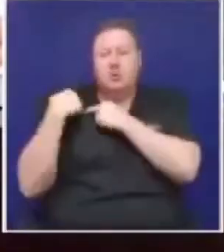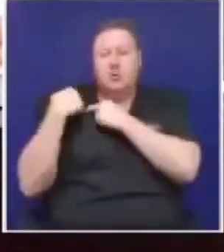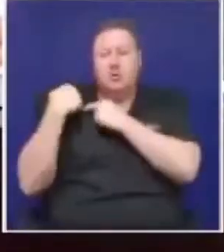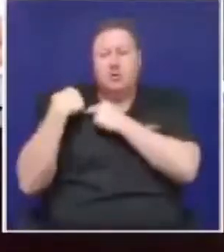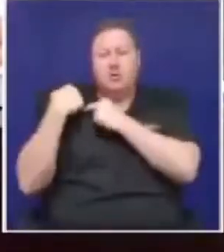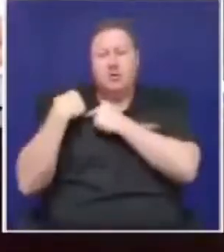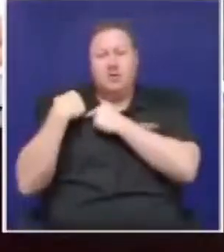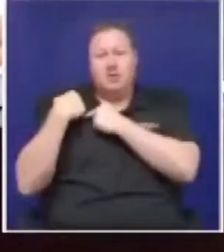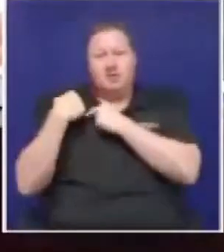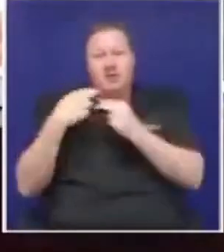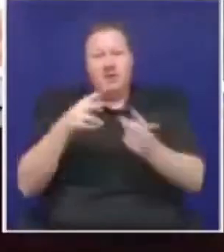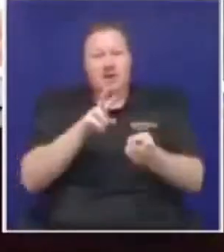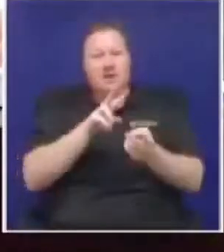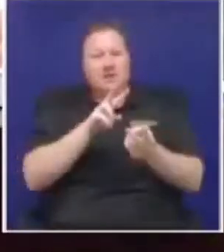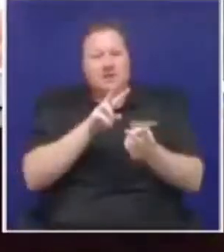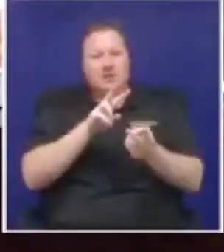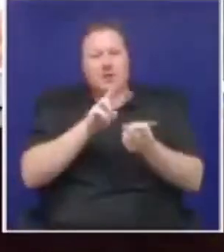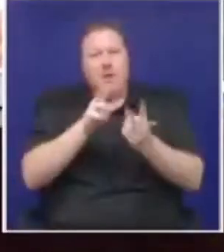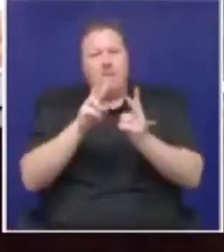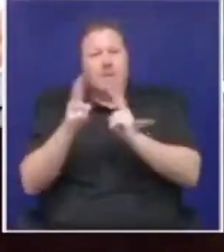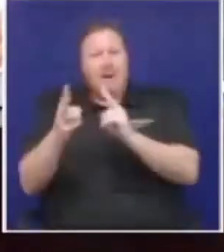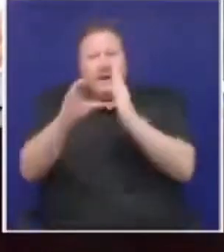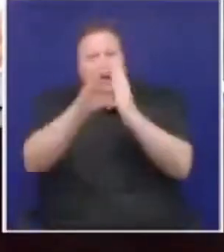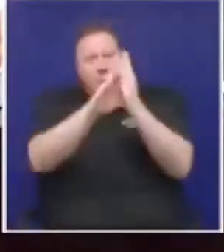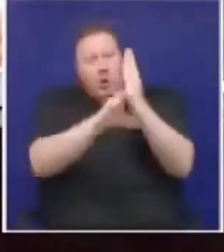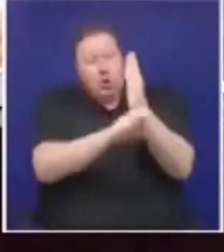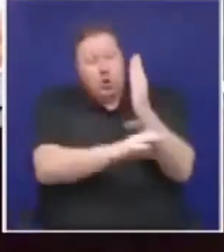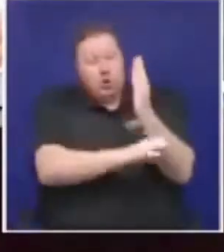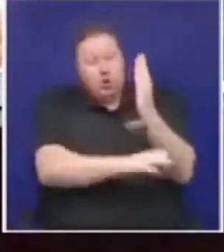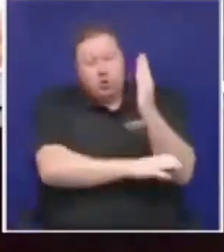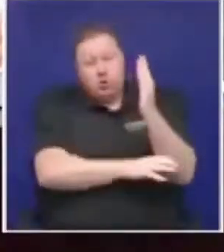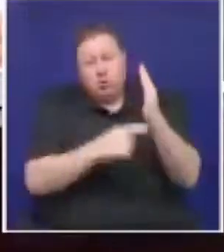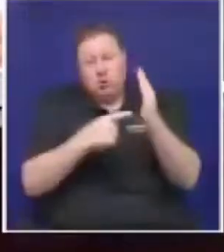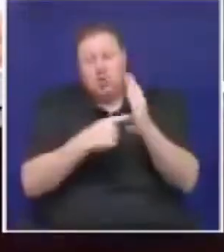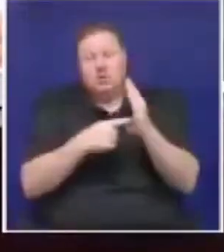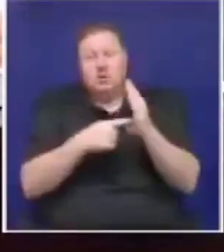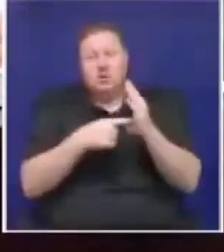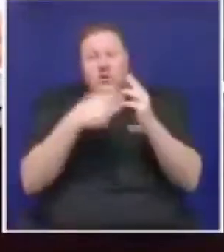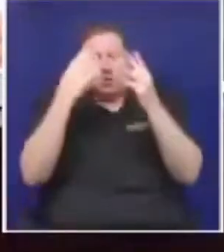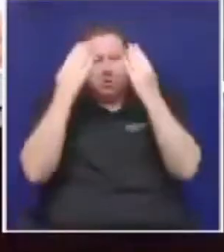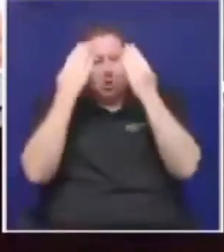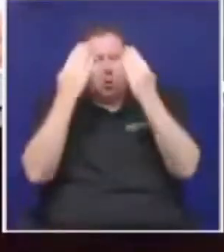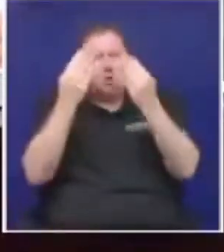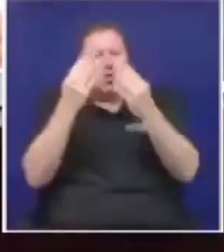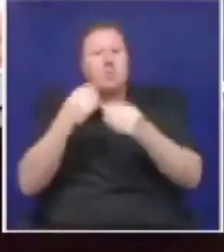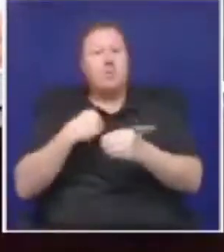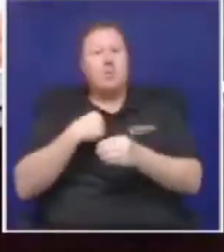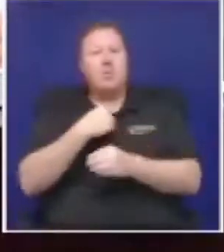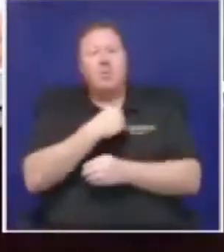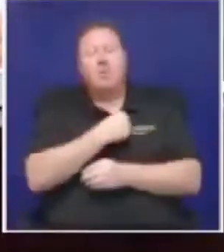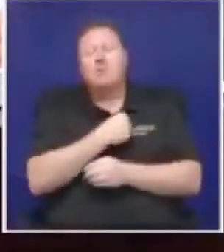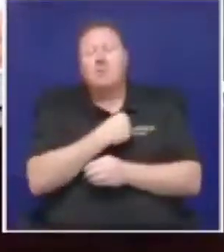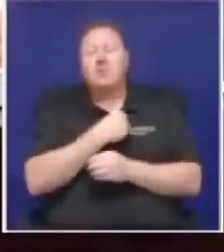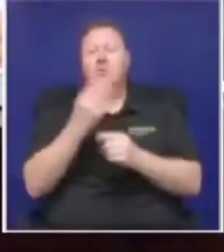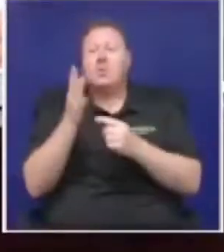of amending the Constitution, as the honorable members raised, really rests with